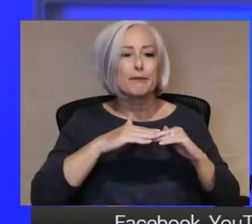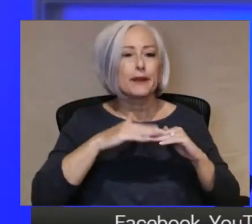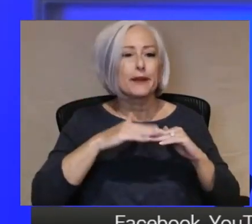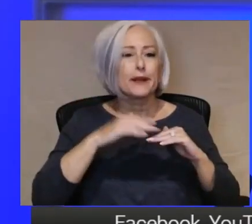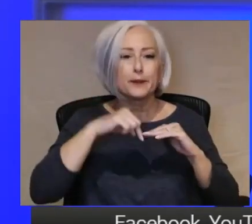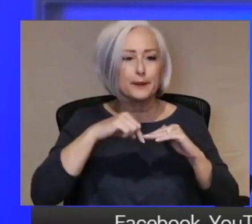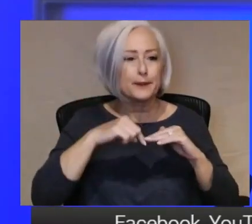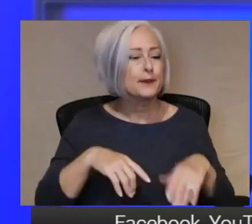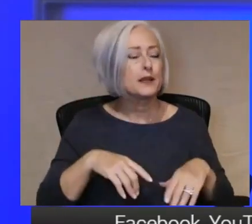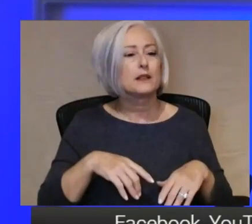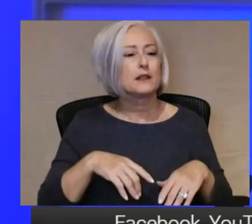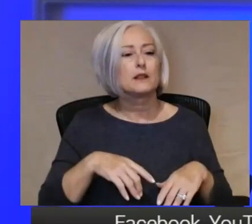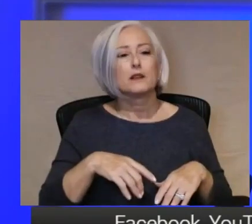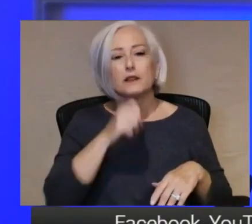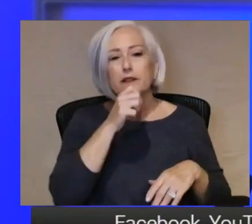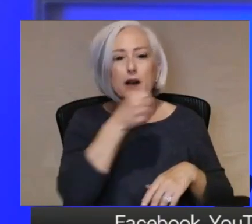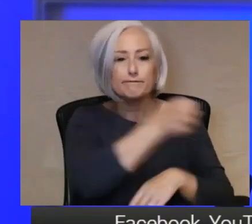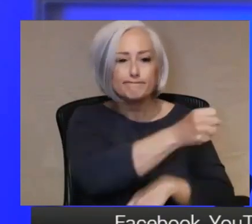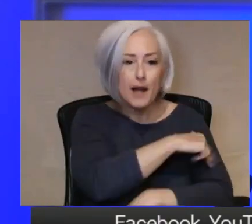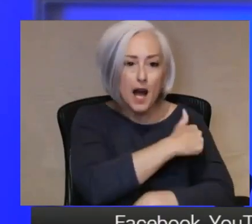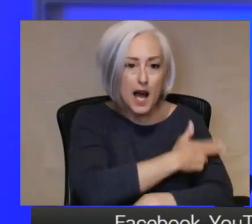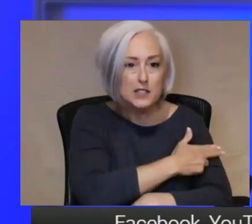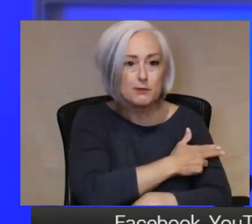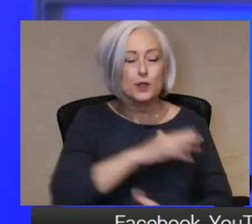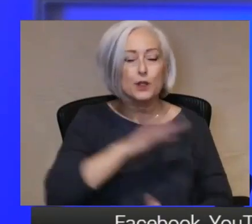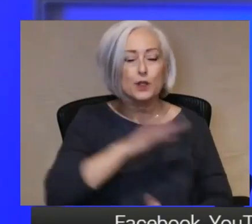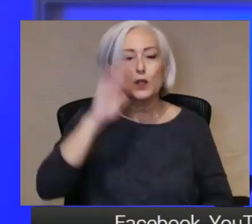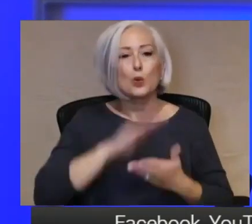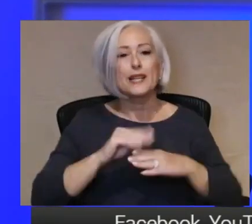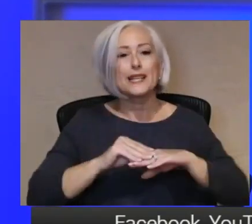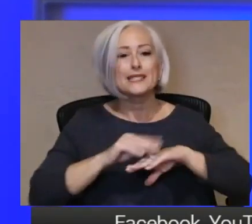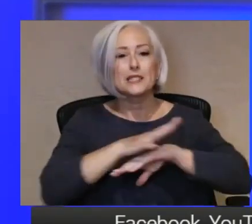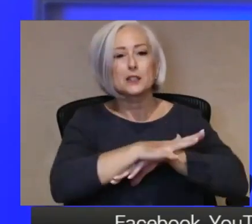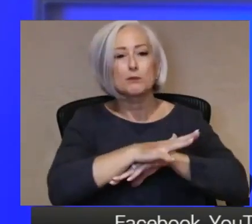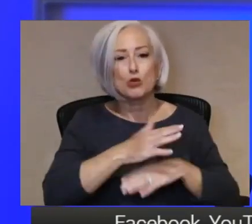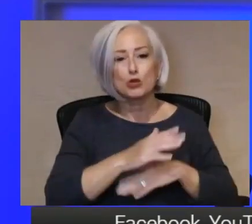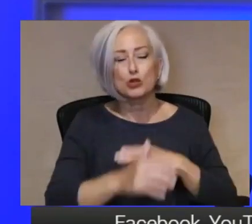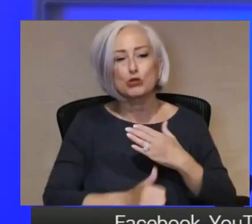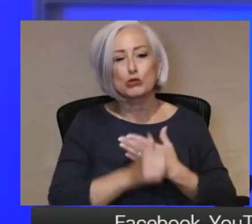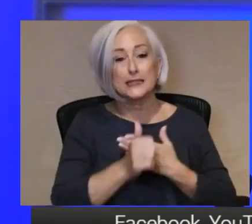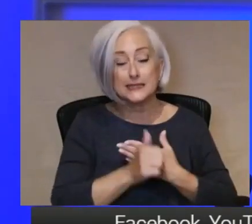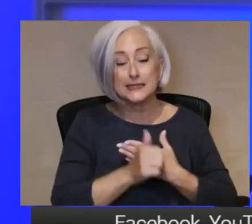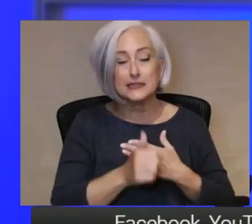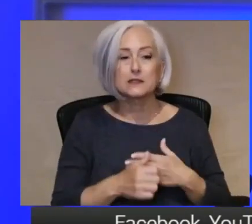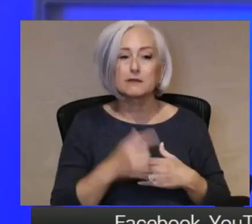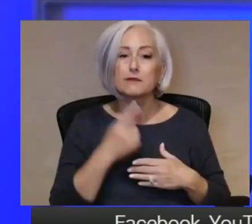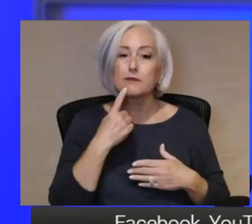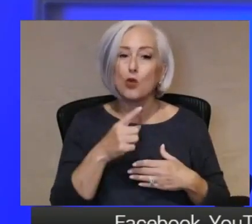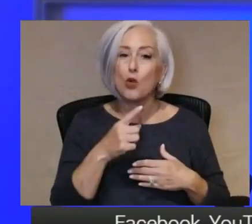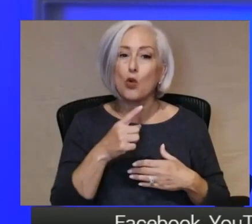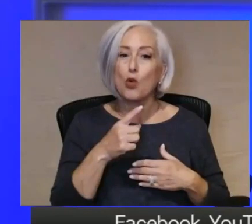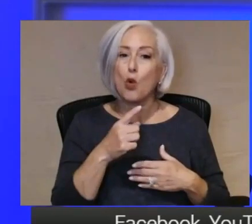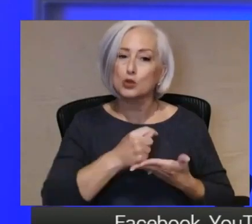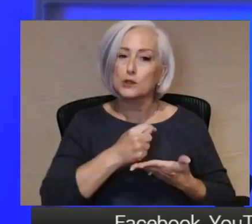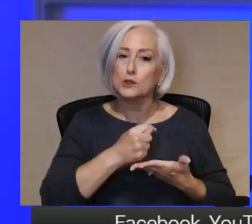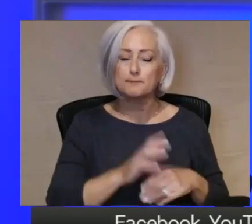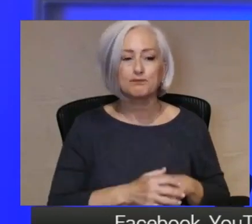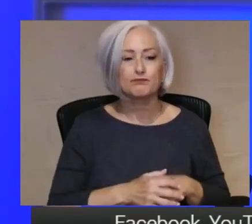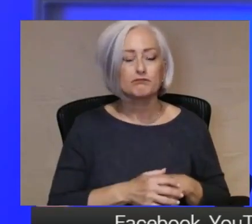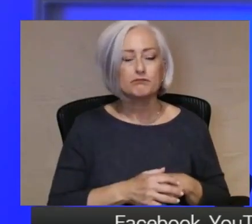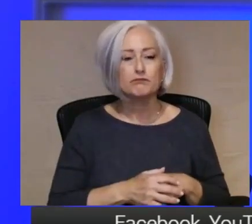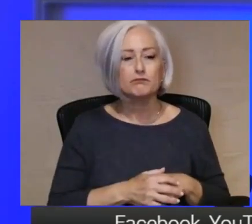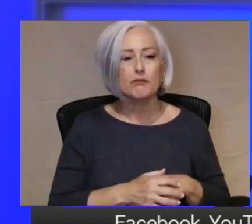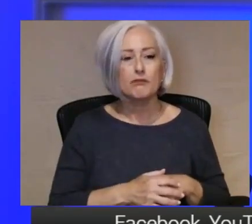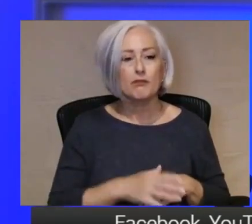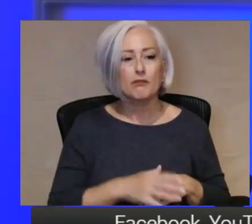kind of decreases the exposure risk of the patient getting the treatment. Yeah. So I think that, you know, we shut